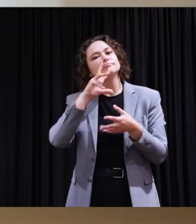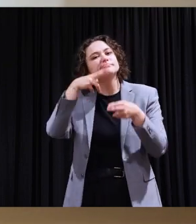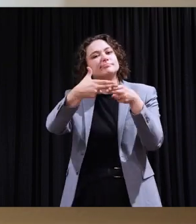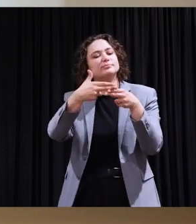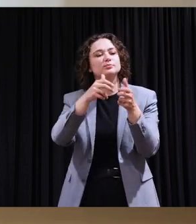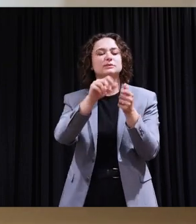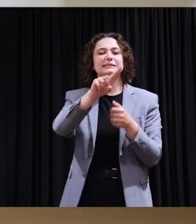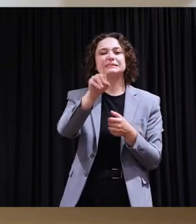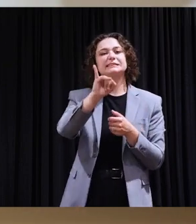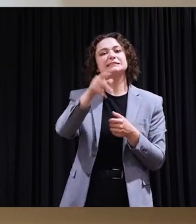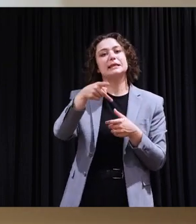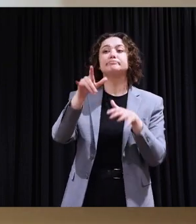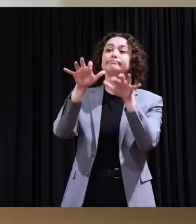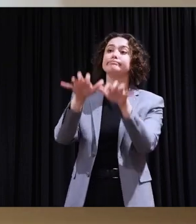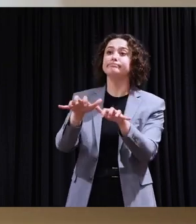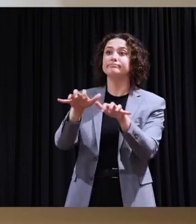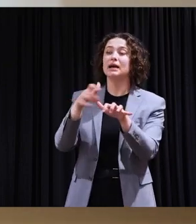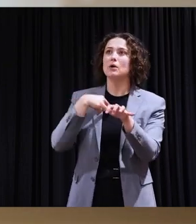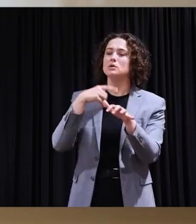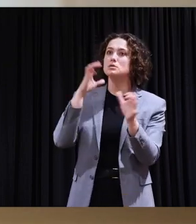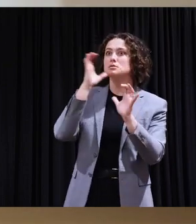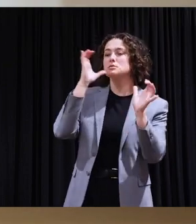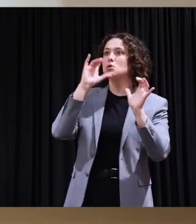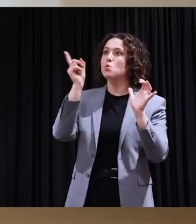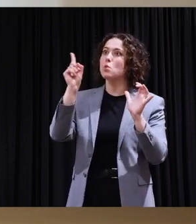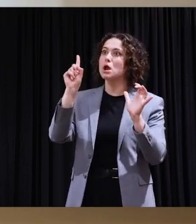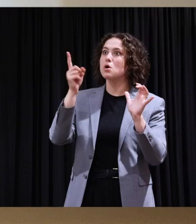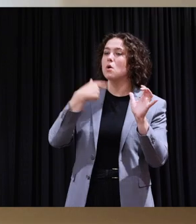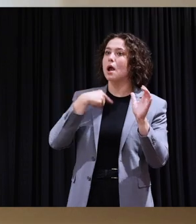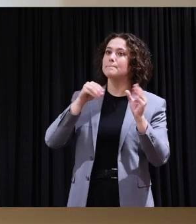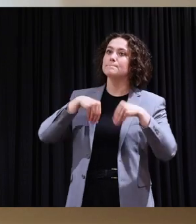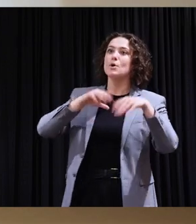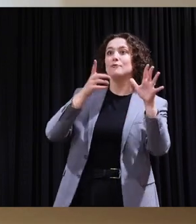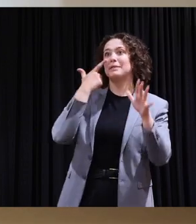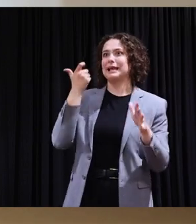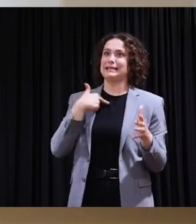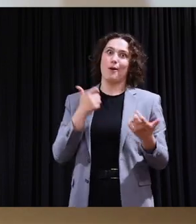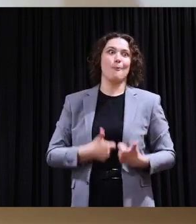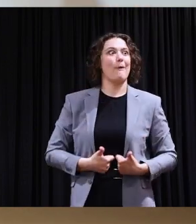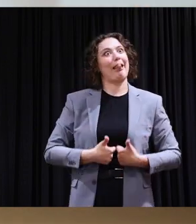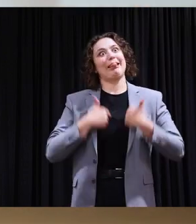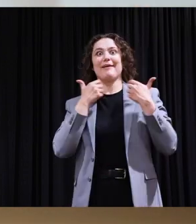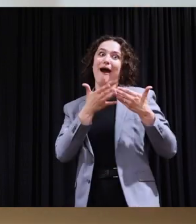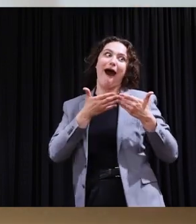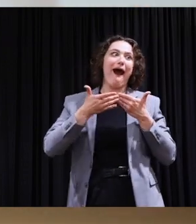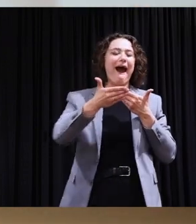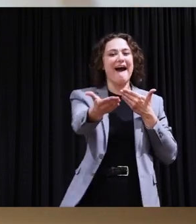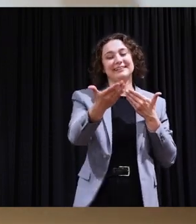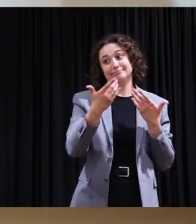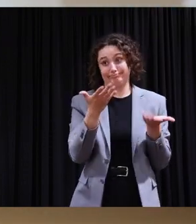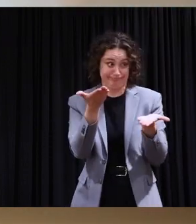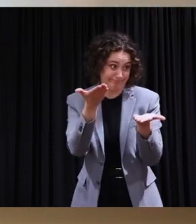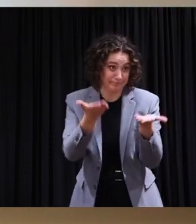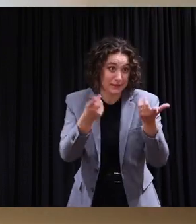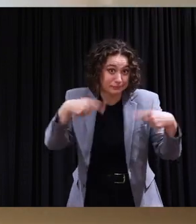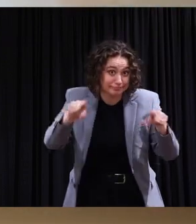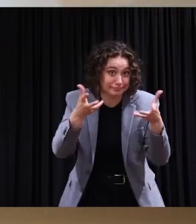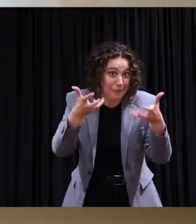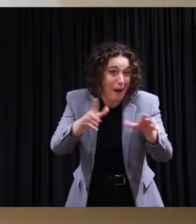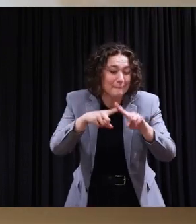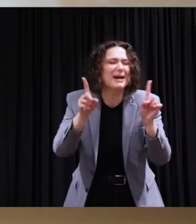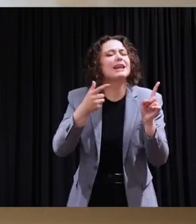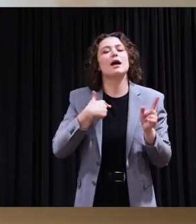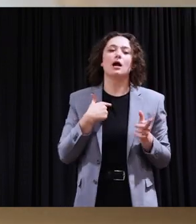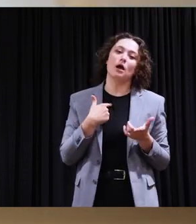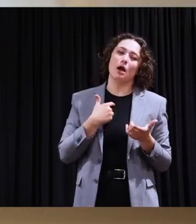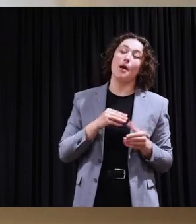right? And I was like, where can I move? Because I really want to live my best life. I don't know about you. I'm not trying to move to New